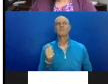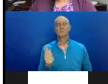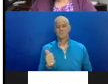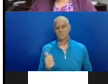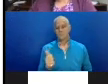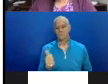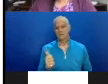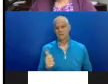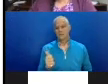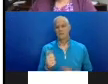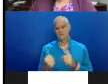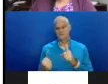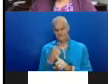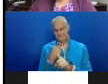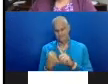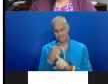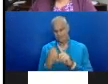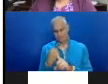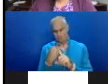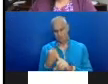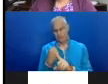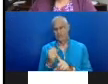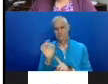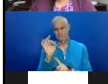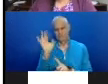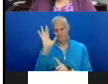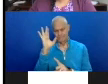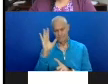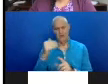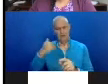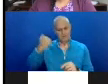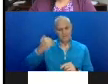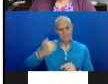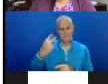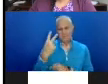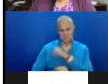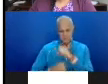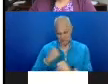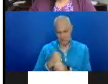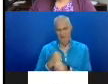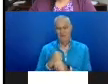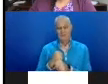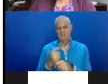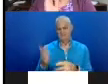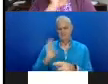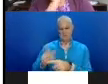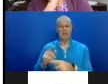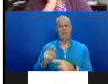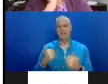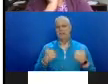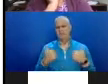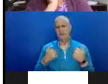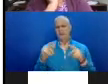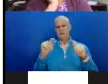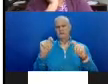she was beat up by her partner severely, chronically over a 2-year period when they were teenagers. And that left her